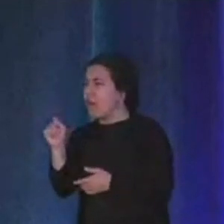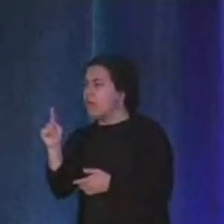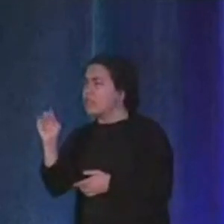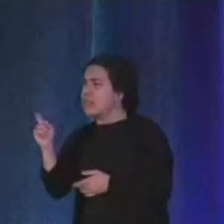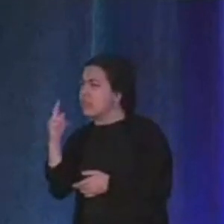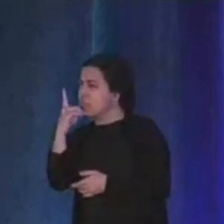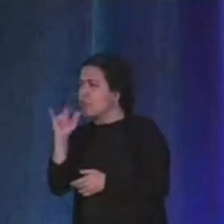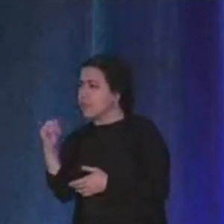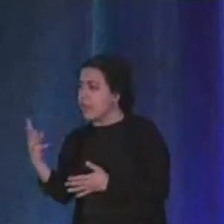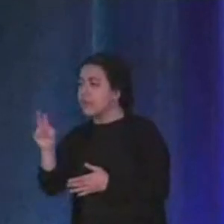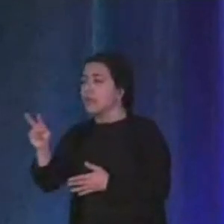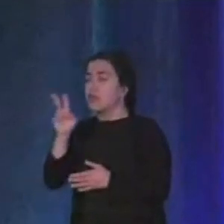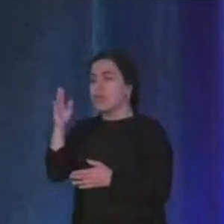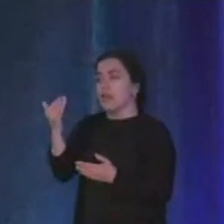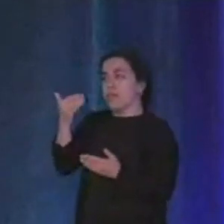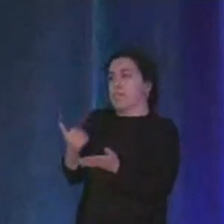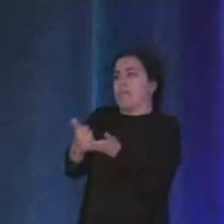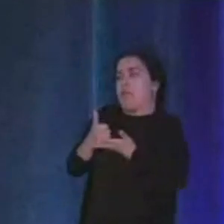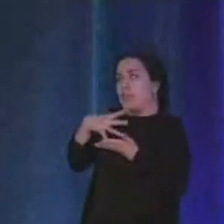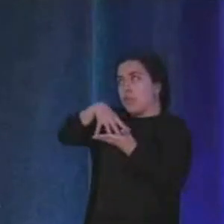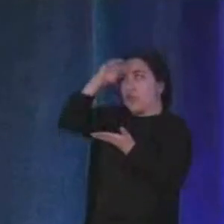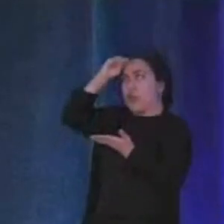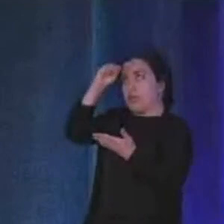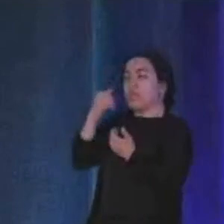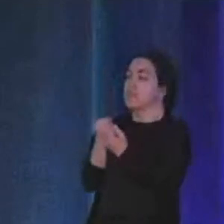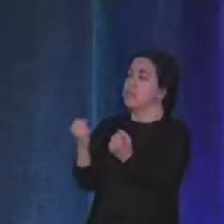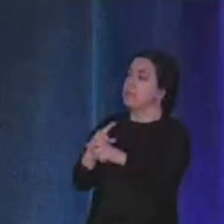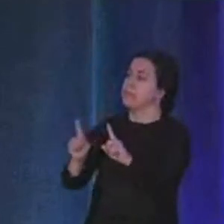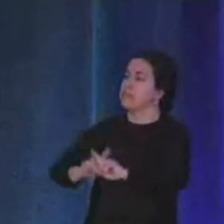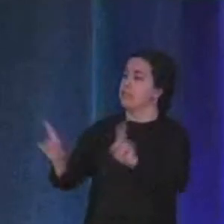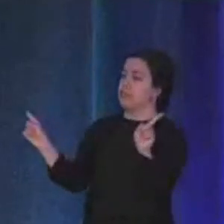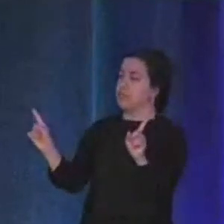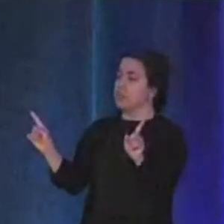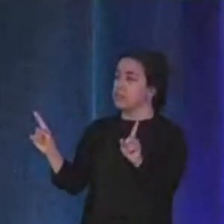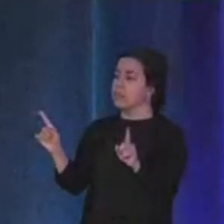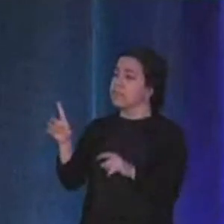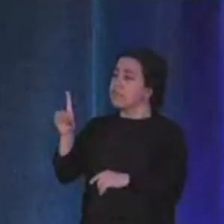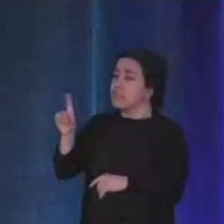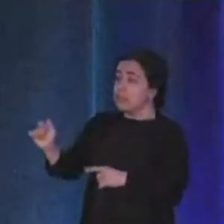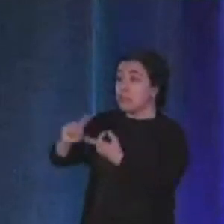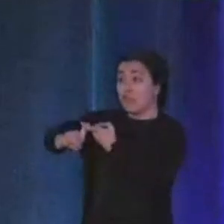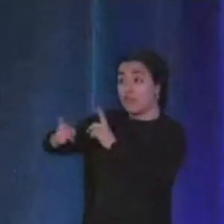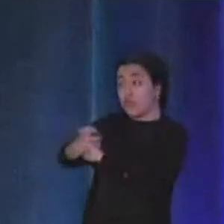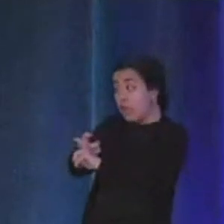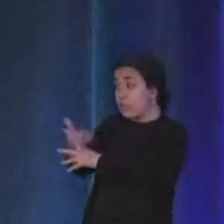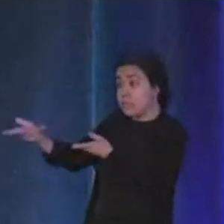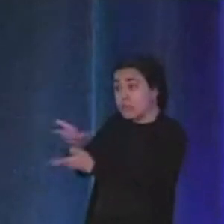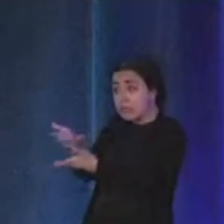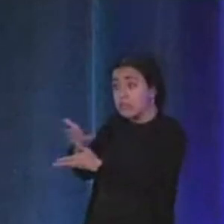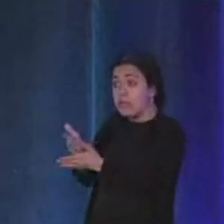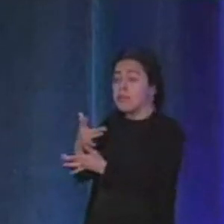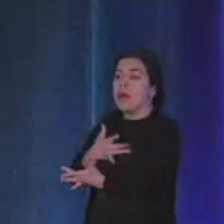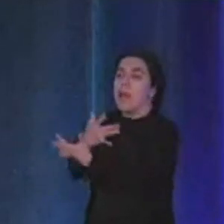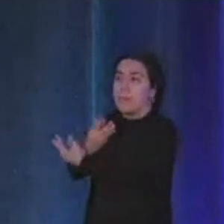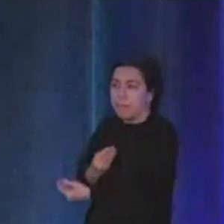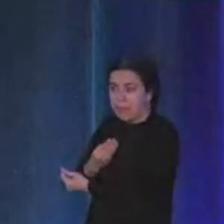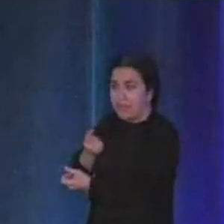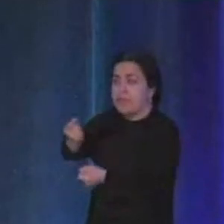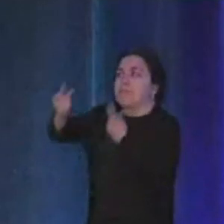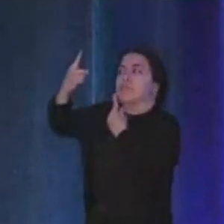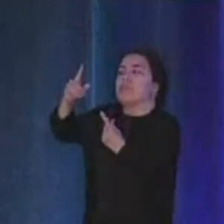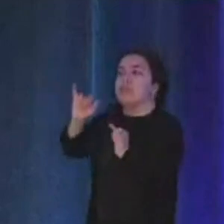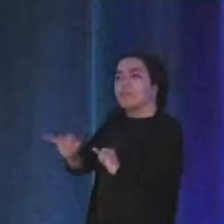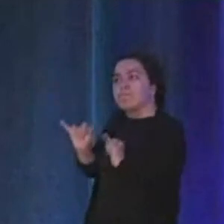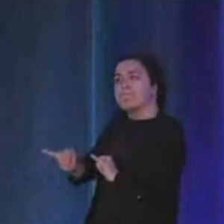Listen to disabled voices and make disabled friends. It's really going to help you build empathy. And participate in accessibility and disability